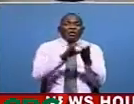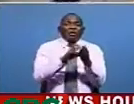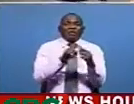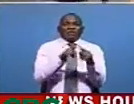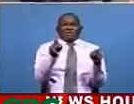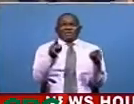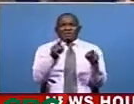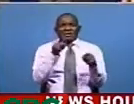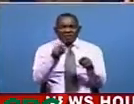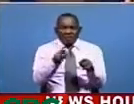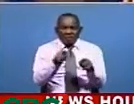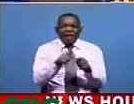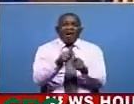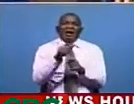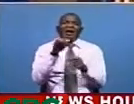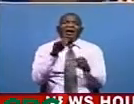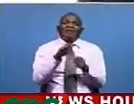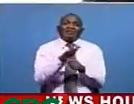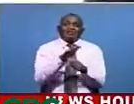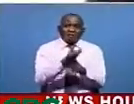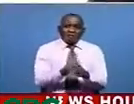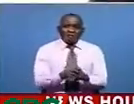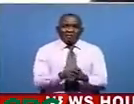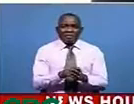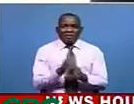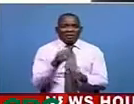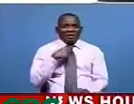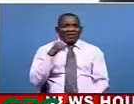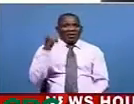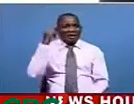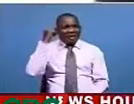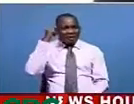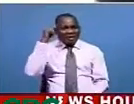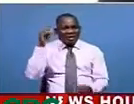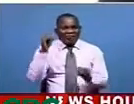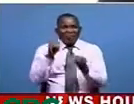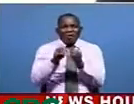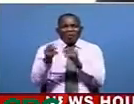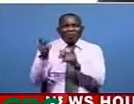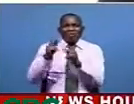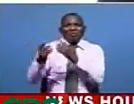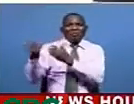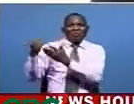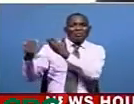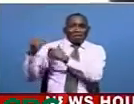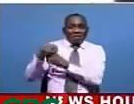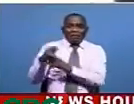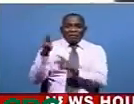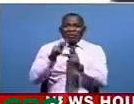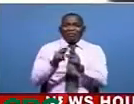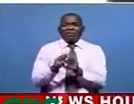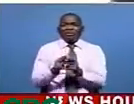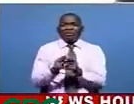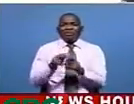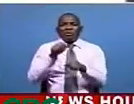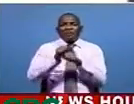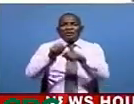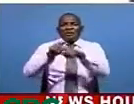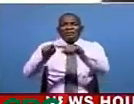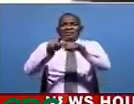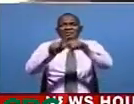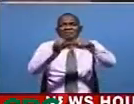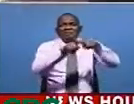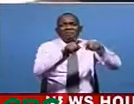the sector which must be filled or tapped. I've heard about giants way back. Yes, they did this.